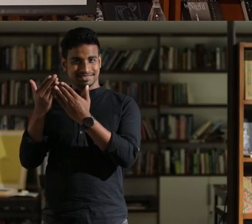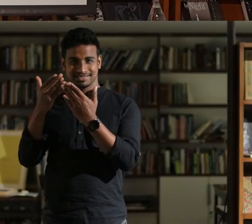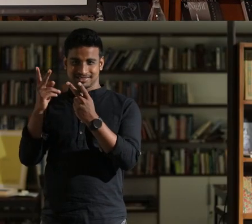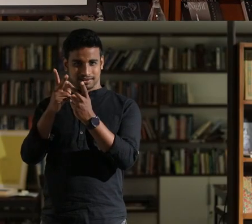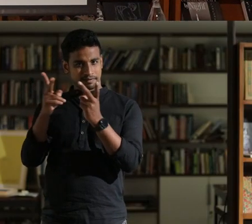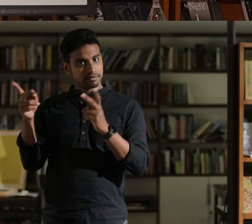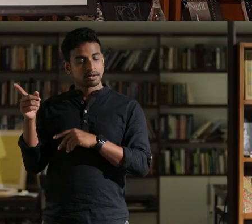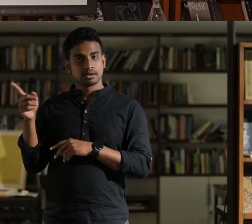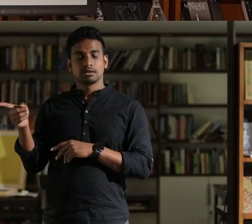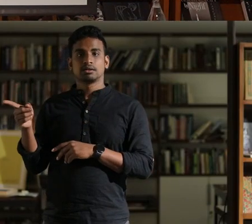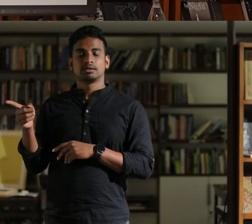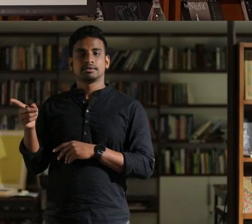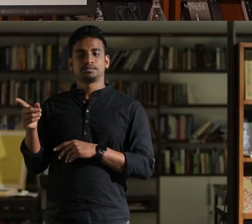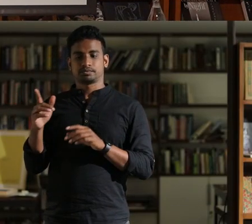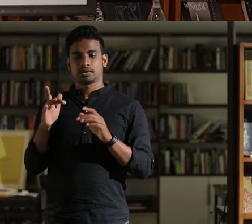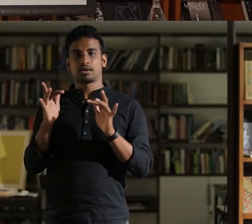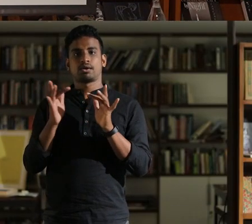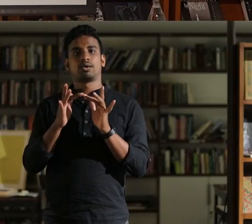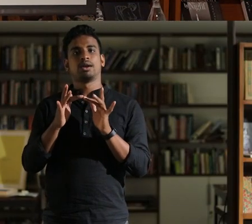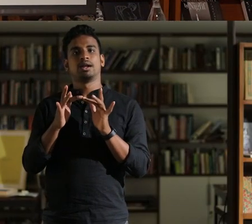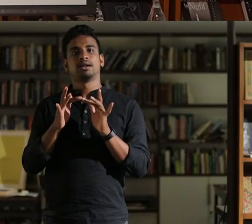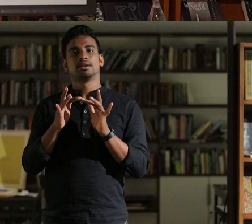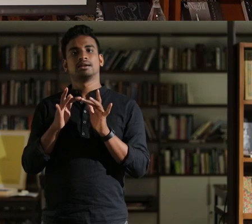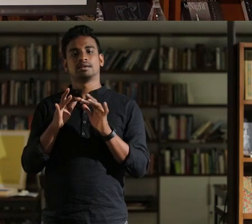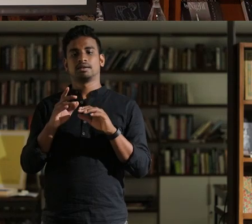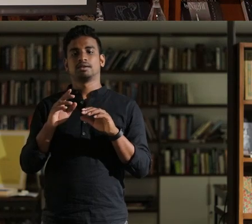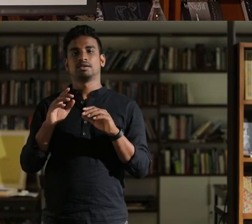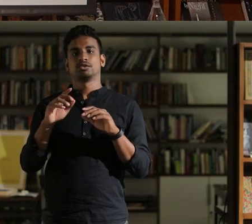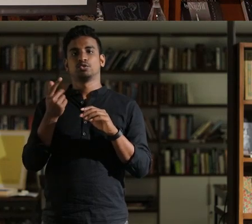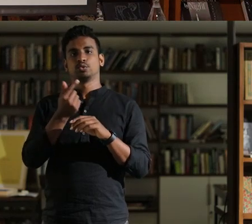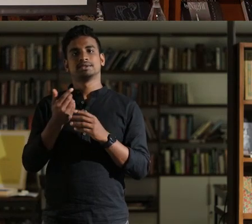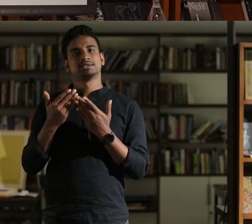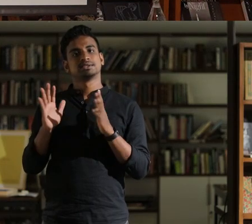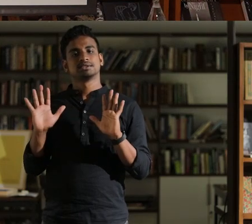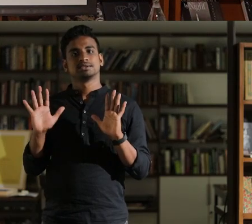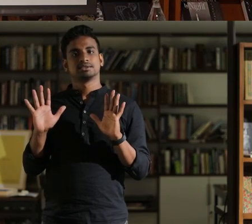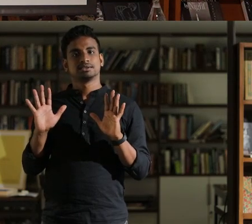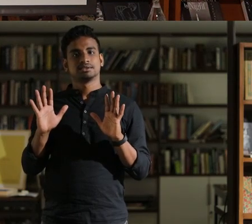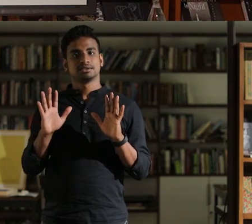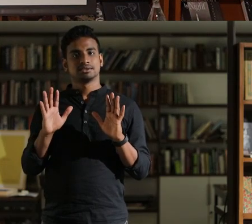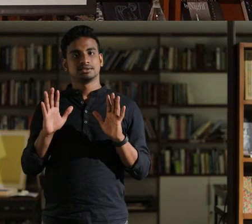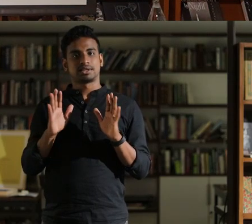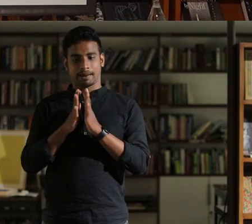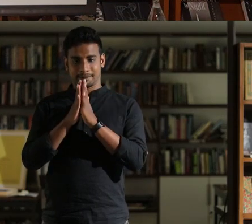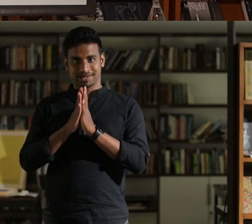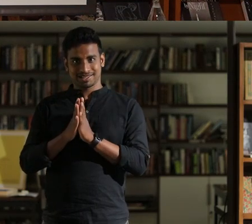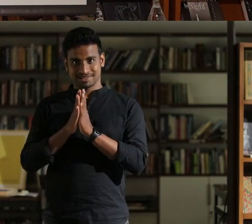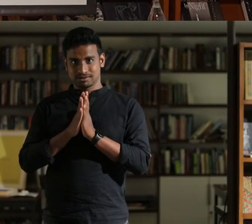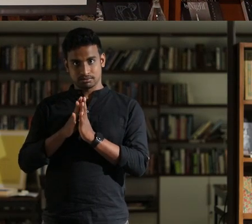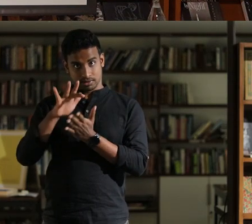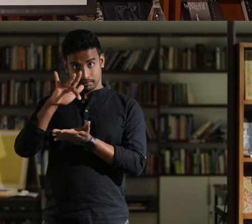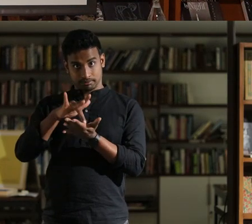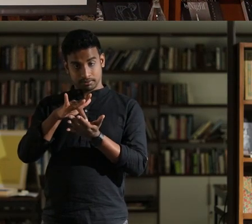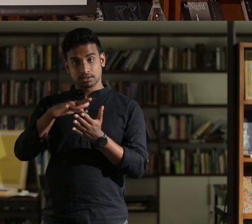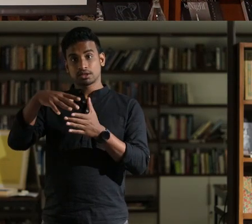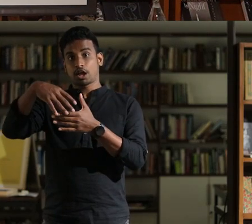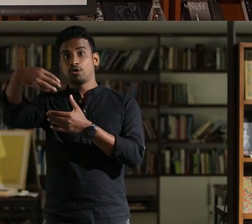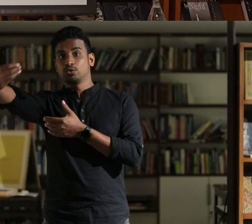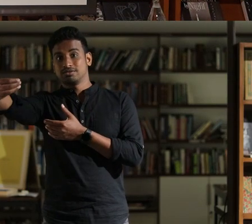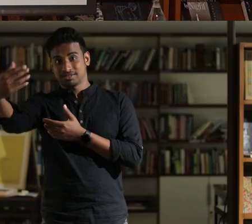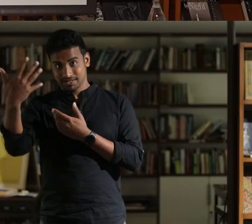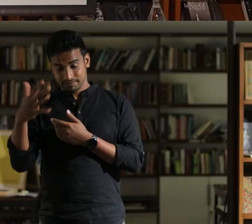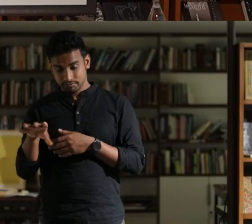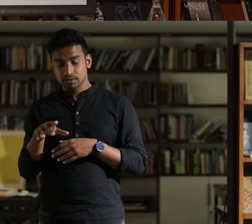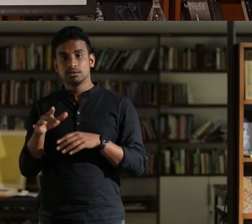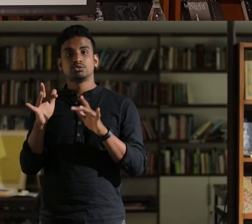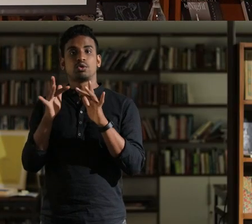Universities have formed, there is something called a virtual federal university to help students who are outside Myanmar to actually complete the